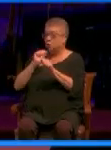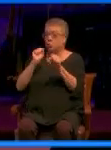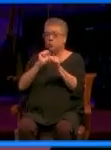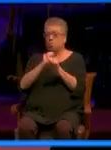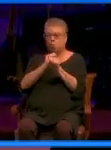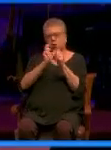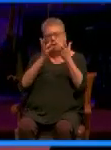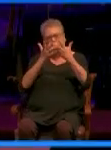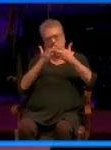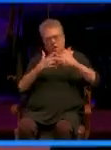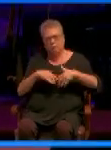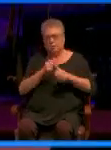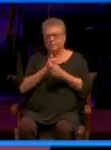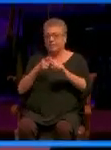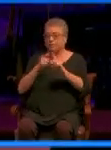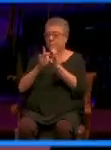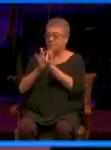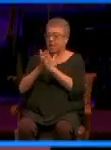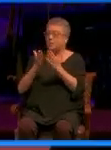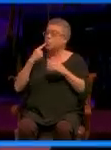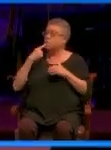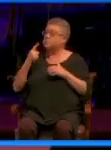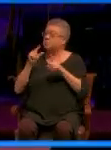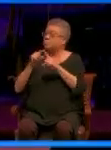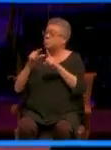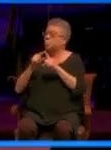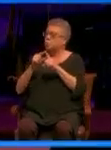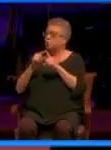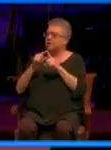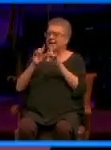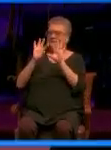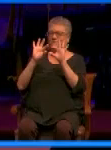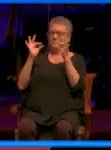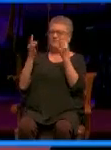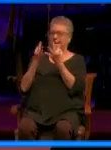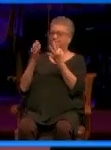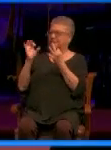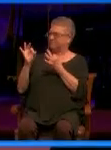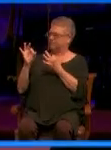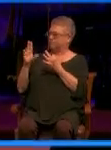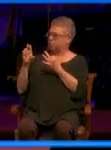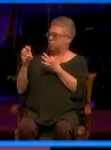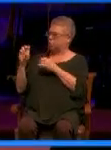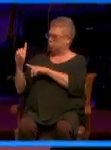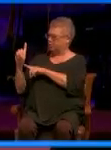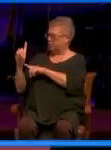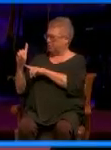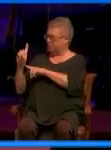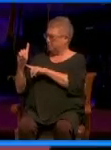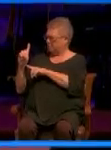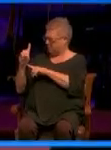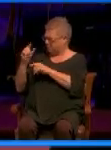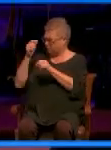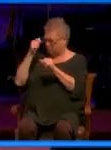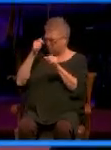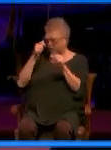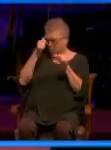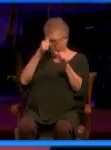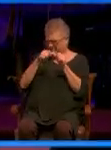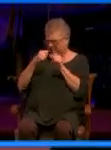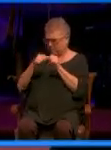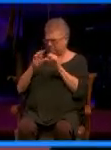through this first book of the Bible. When I say the word family feud or words family feud, a couple of things may come to your